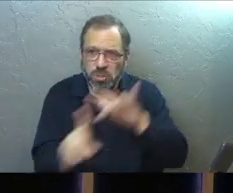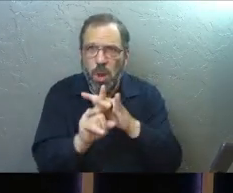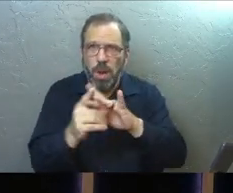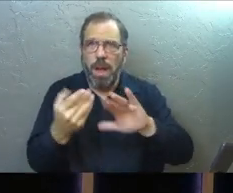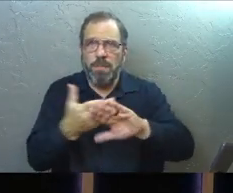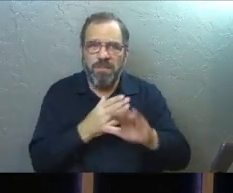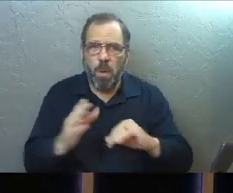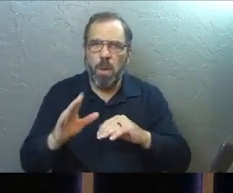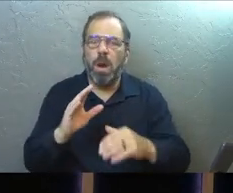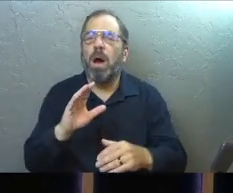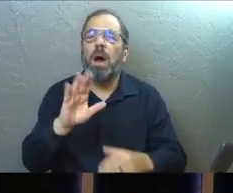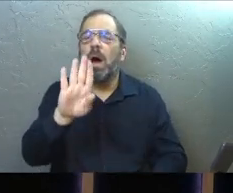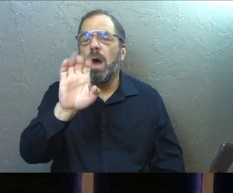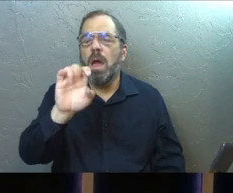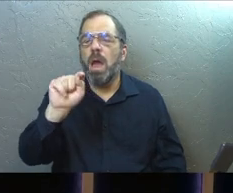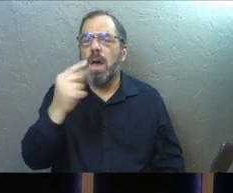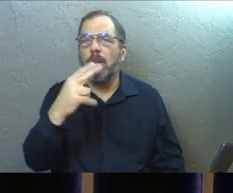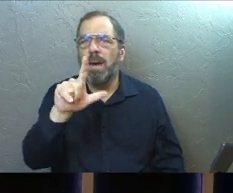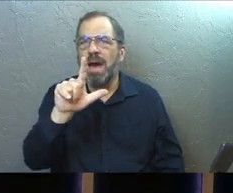before Bethlehem.